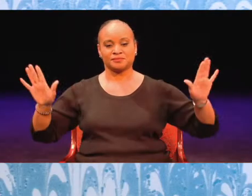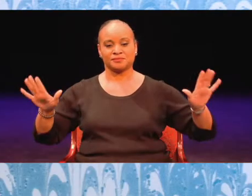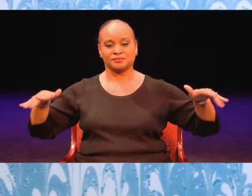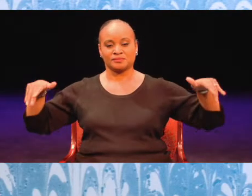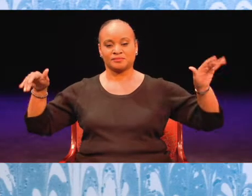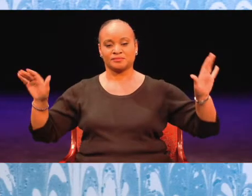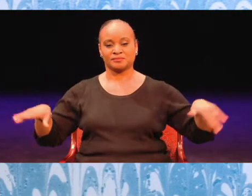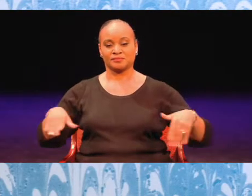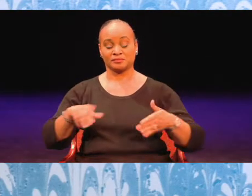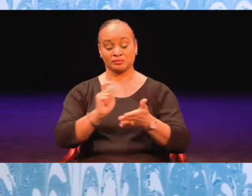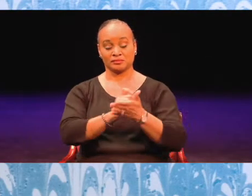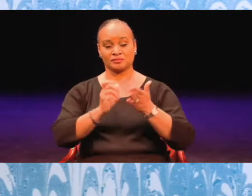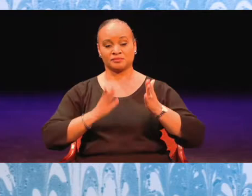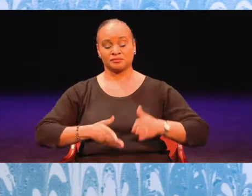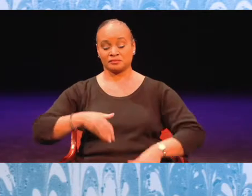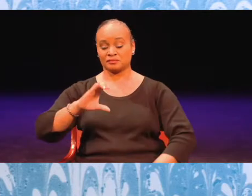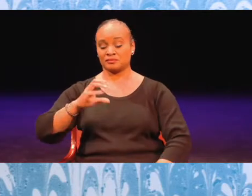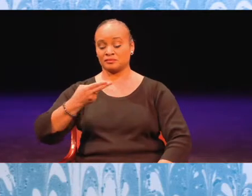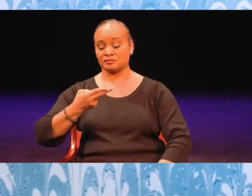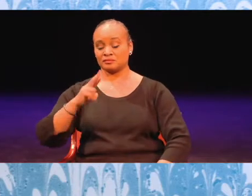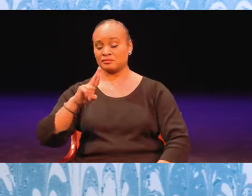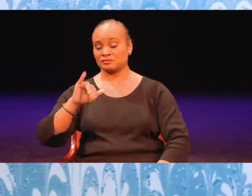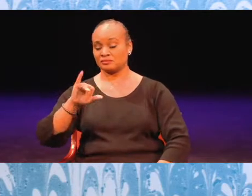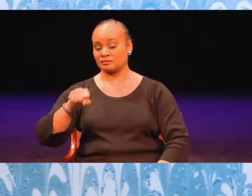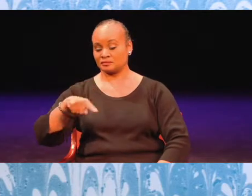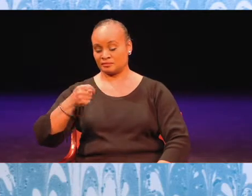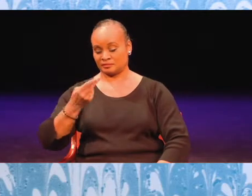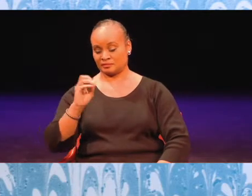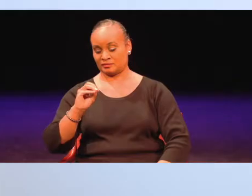Wings by Christopher Myers.